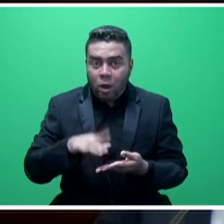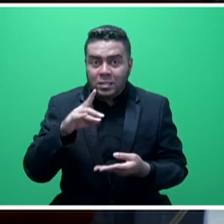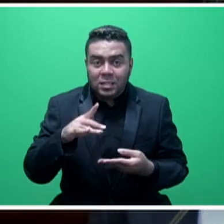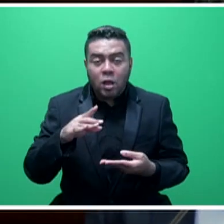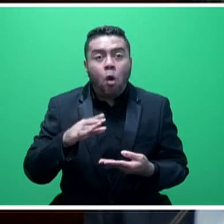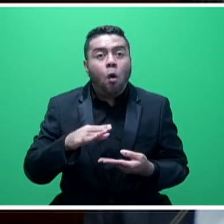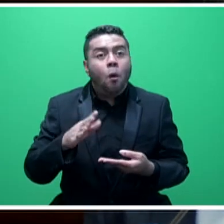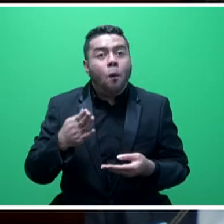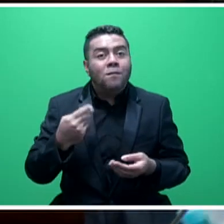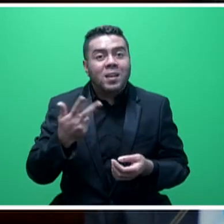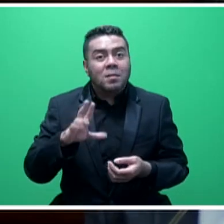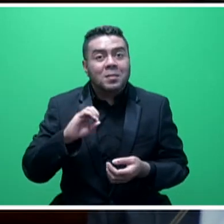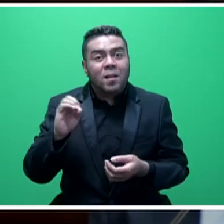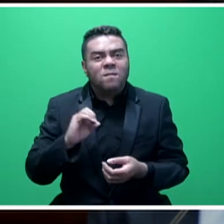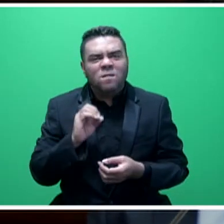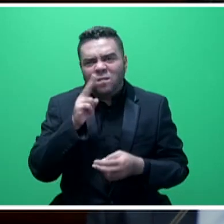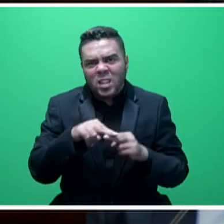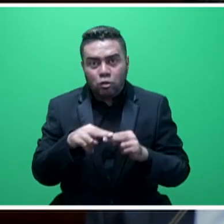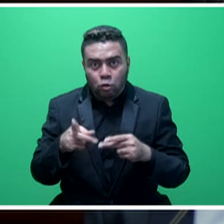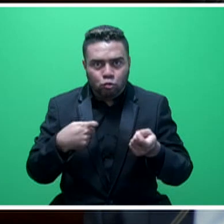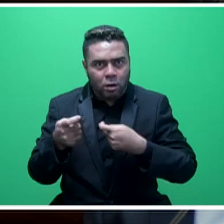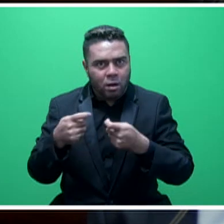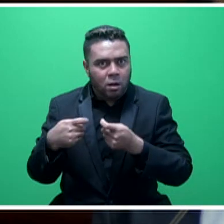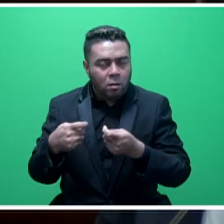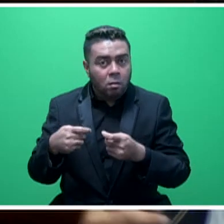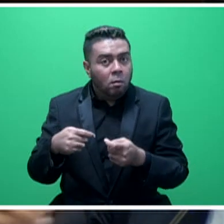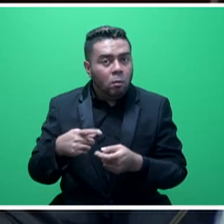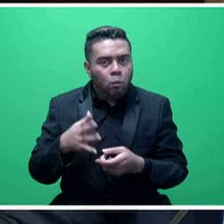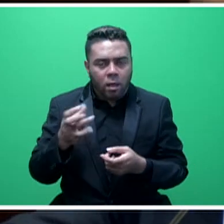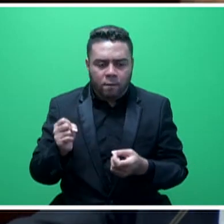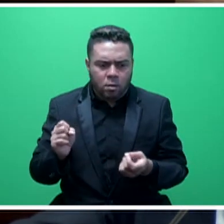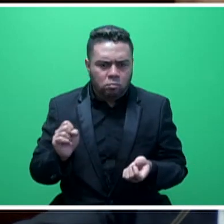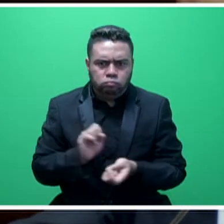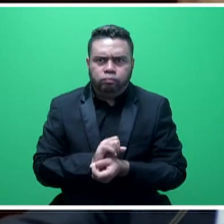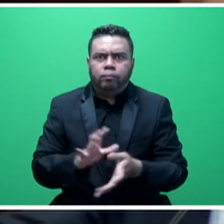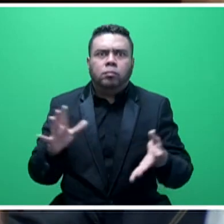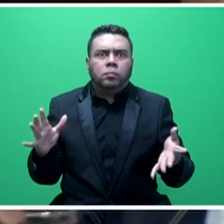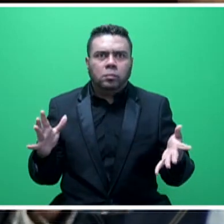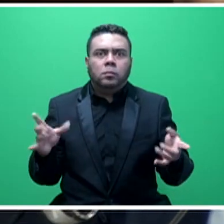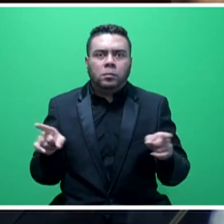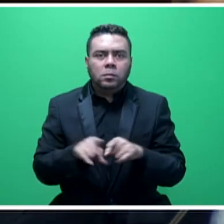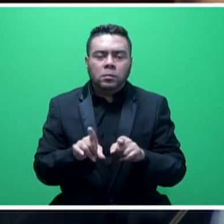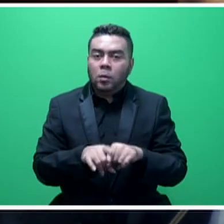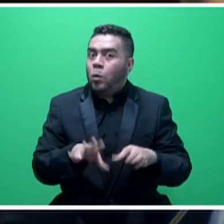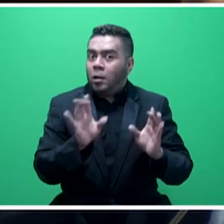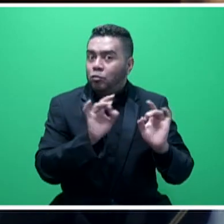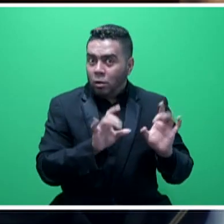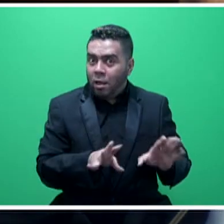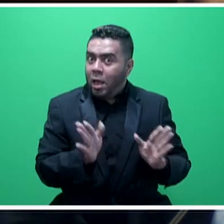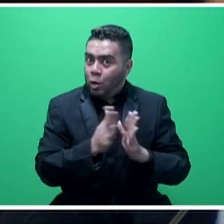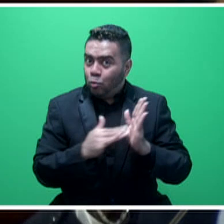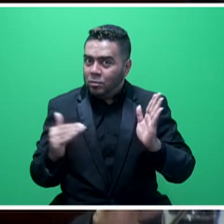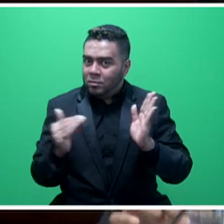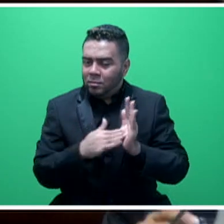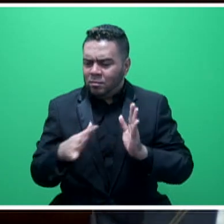Fiji's trade, Mr. Speaker, sir. PESA Plus will result in liberalization of sectors where Australia and New Zealand industries